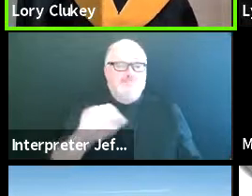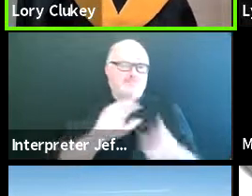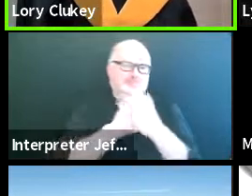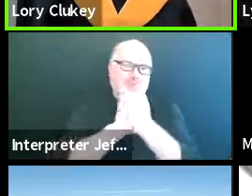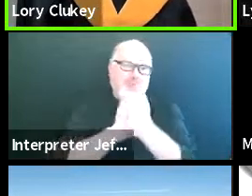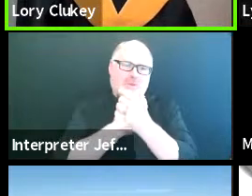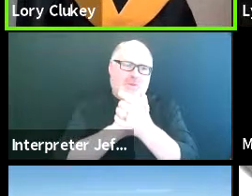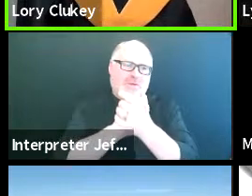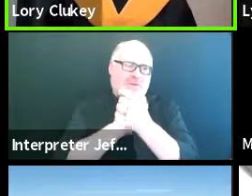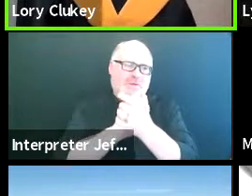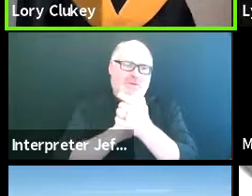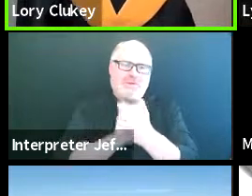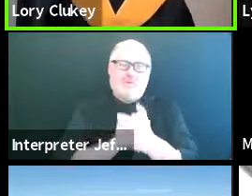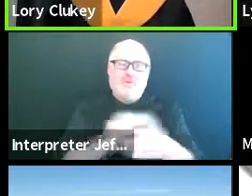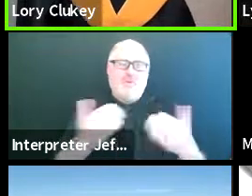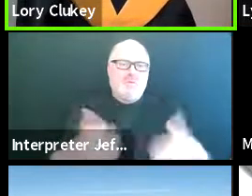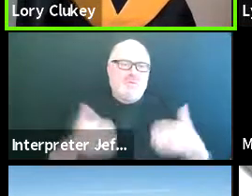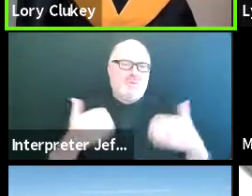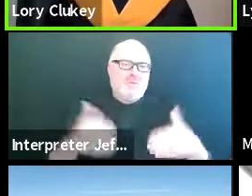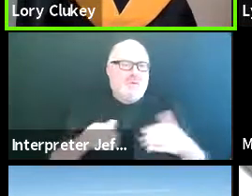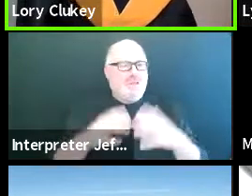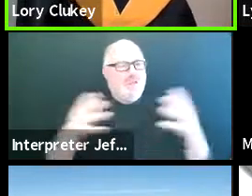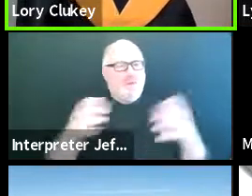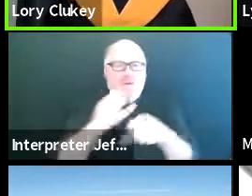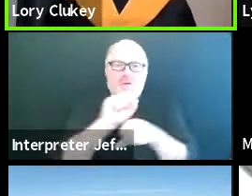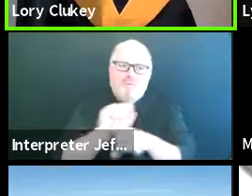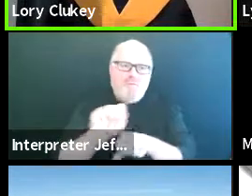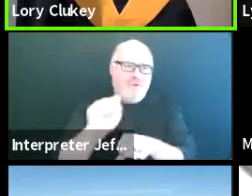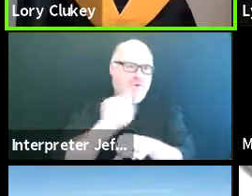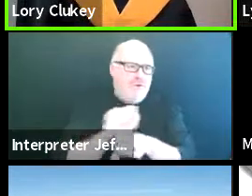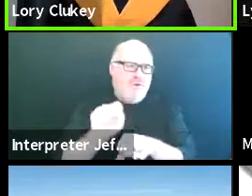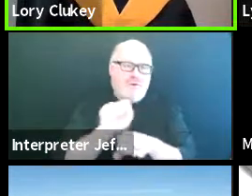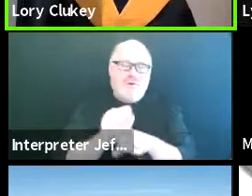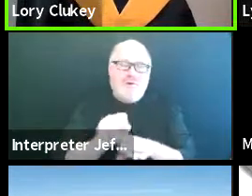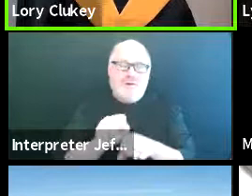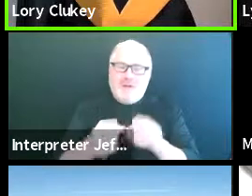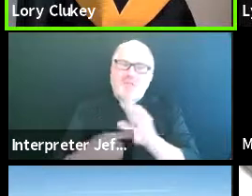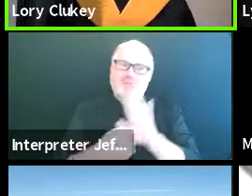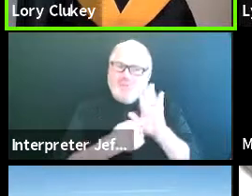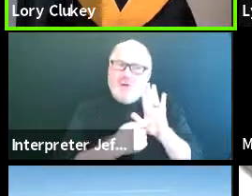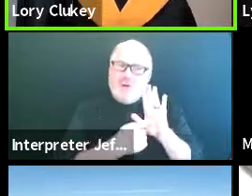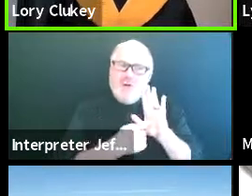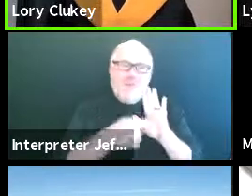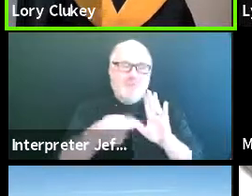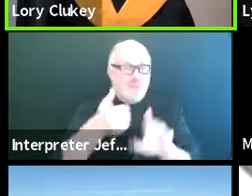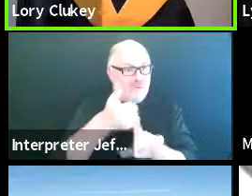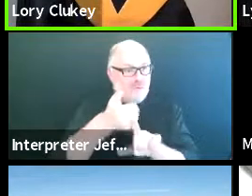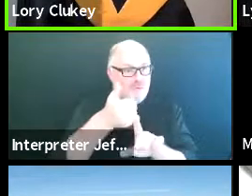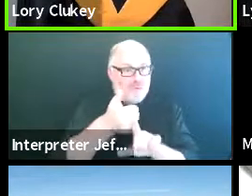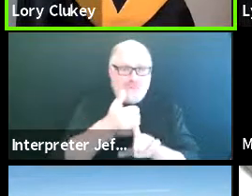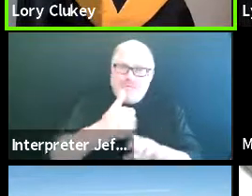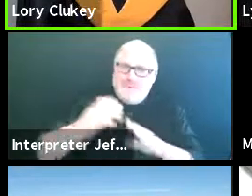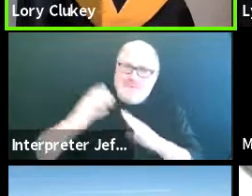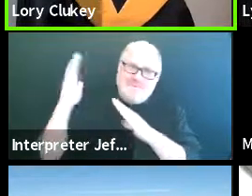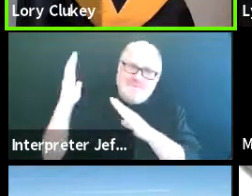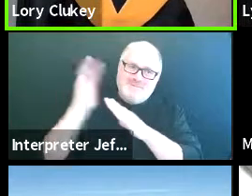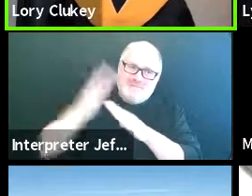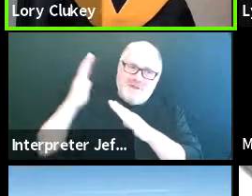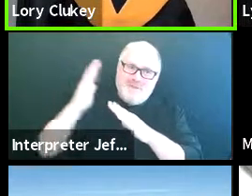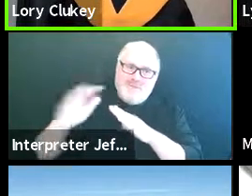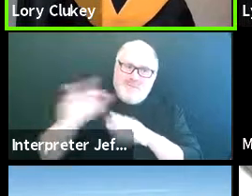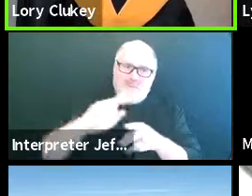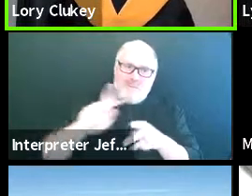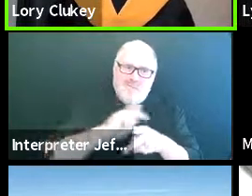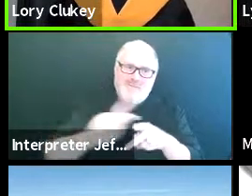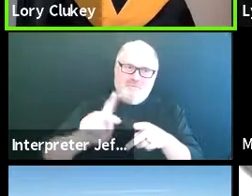congratulations. You have done an awful lot of work and it shows, and you are at the pinnacle of your profession.